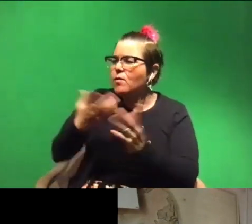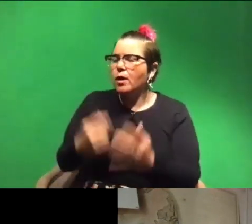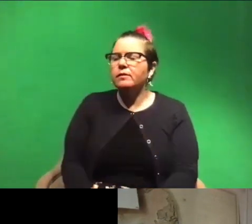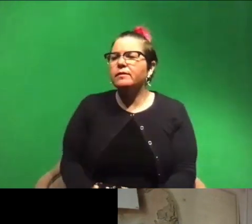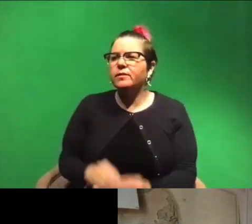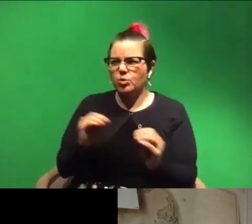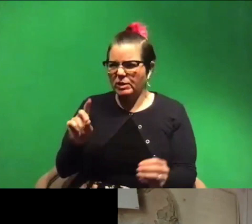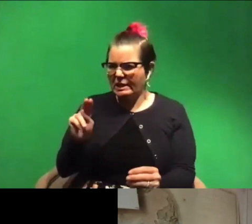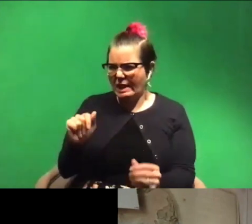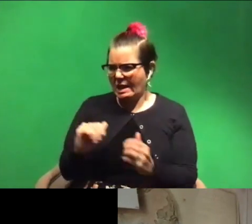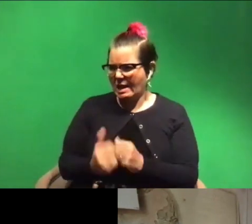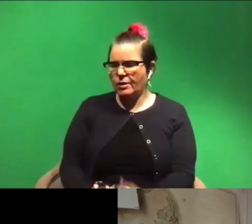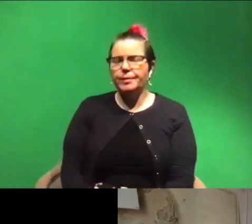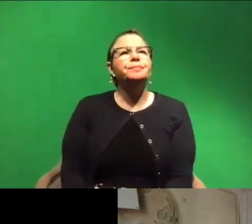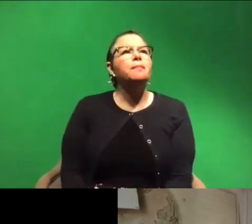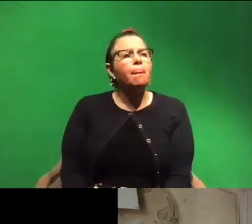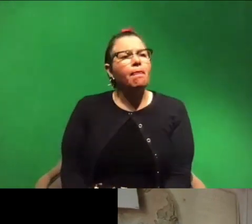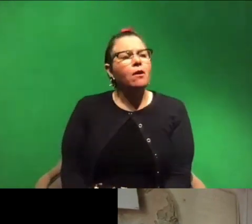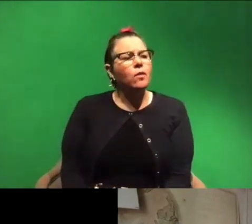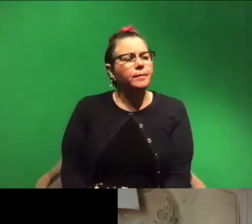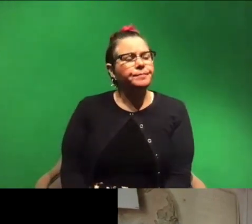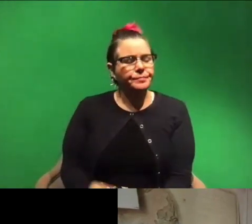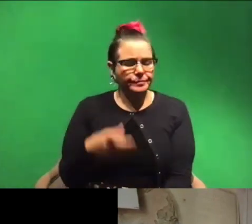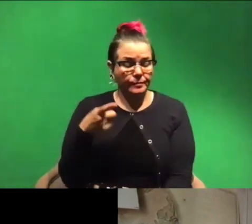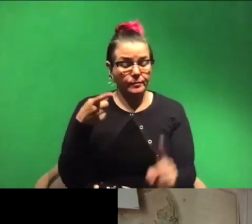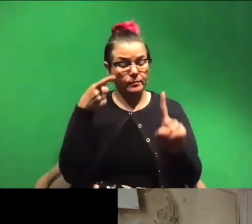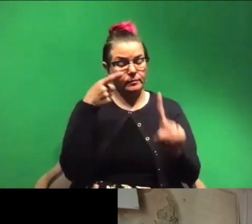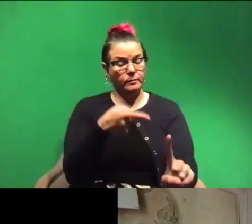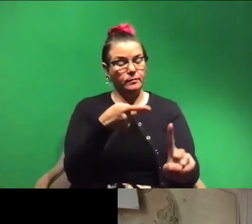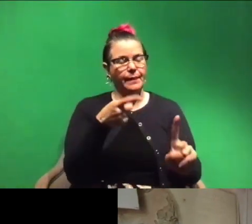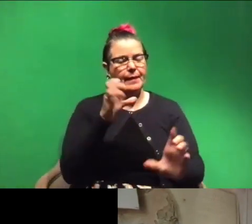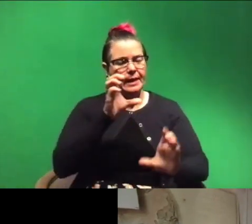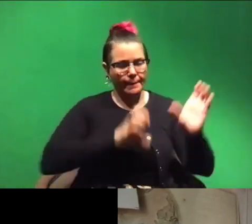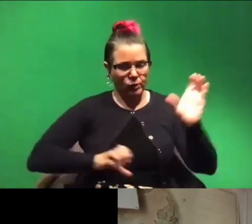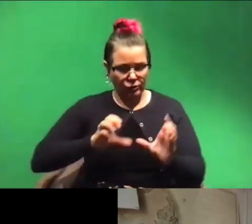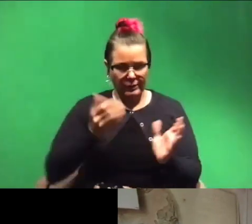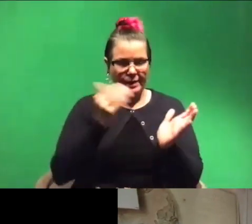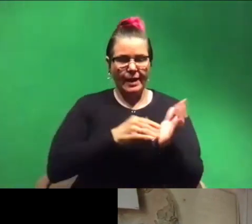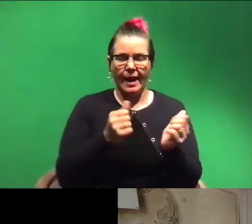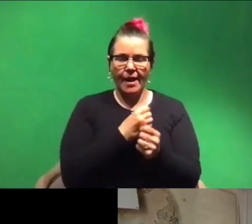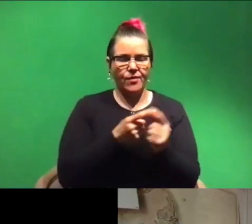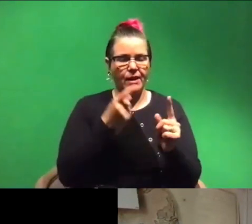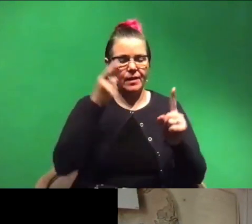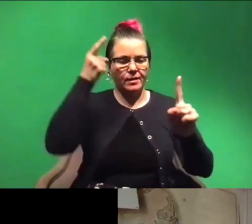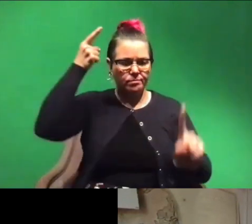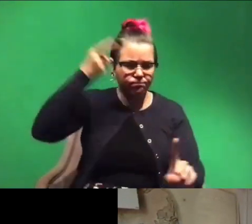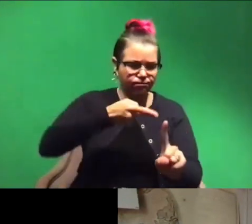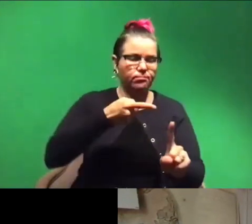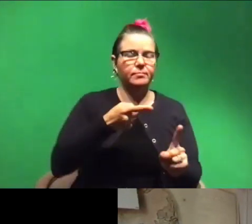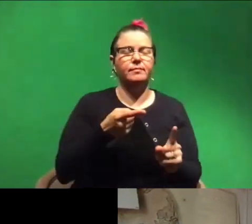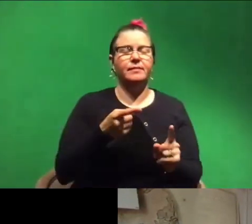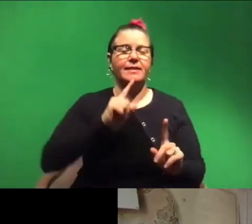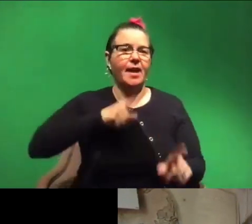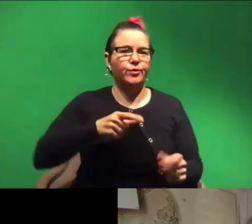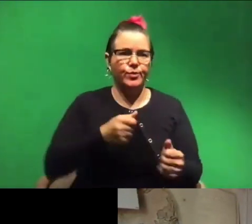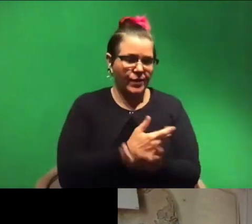okay. So I guess that it's all down to the chemistry. Again, everything that's kind of the answer to a lot of